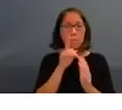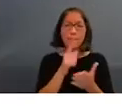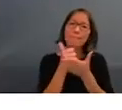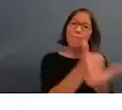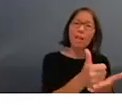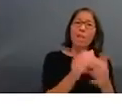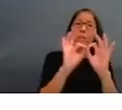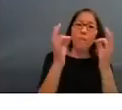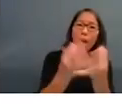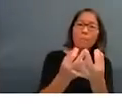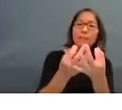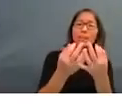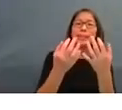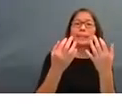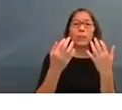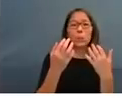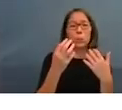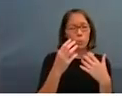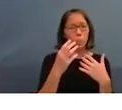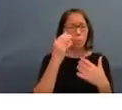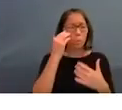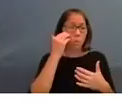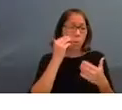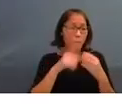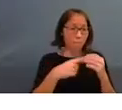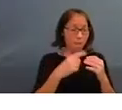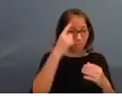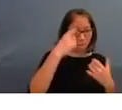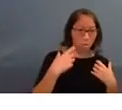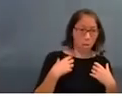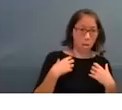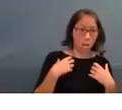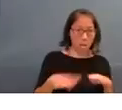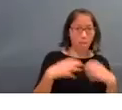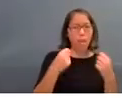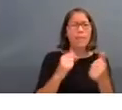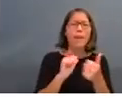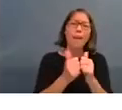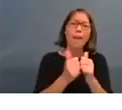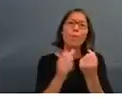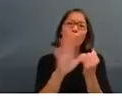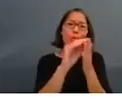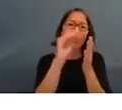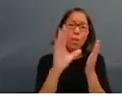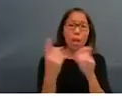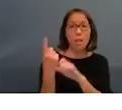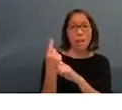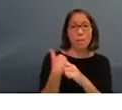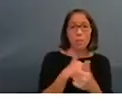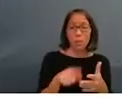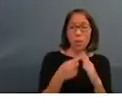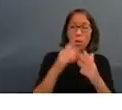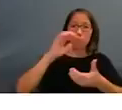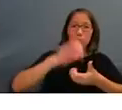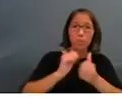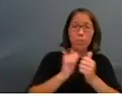the families of how to learn about mental and behavioral health and then how to support your students. Last year, we started a partnership for